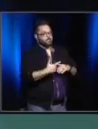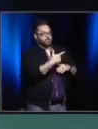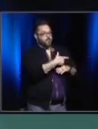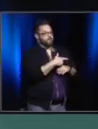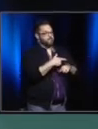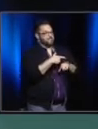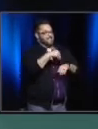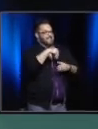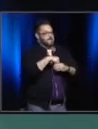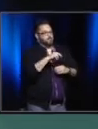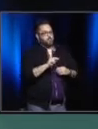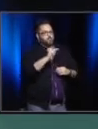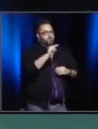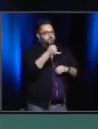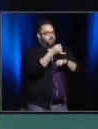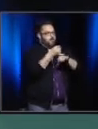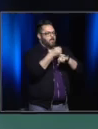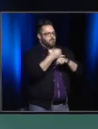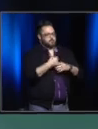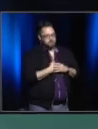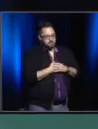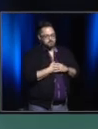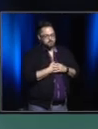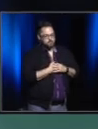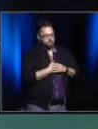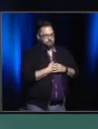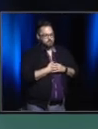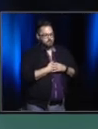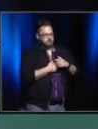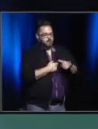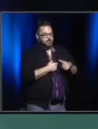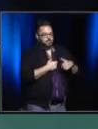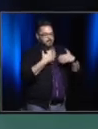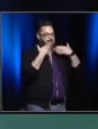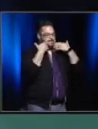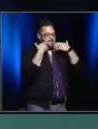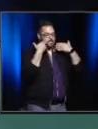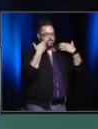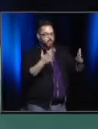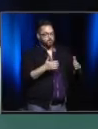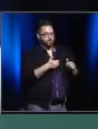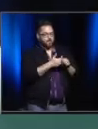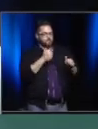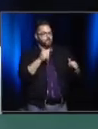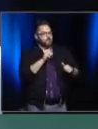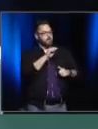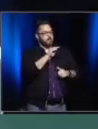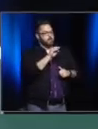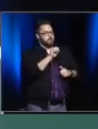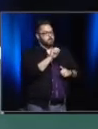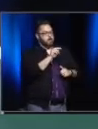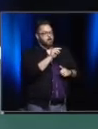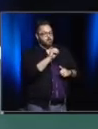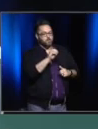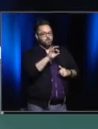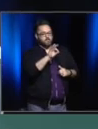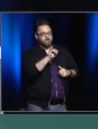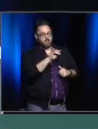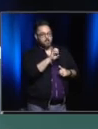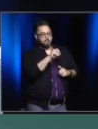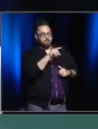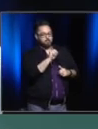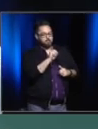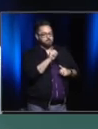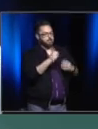Island. The dolphins didn't have the knowledge to avoid monofilament nets that gained popularity in the 1970s